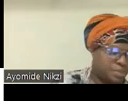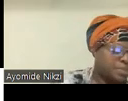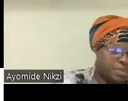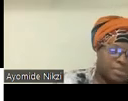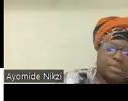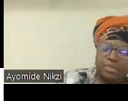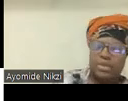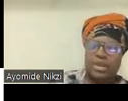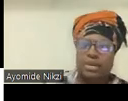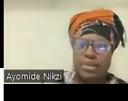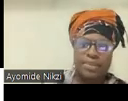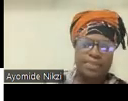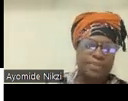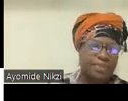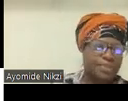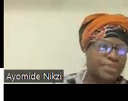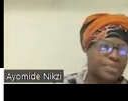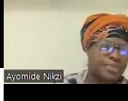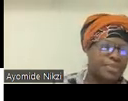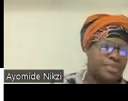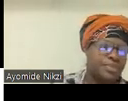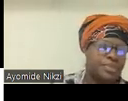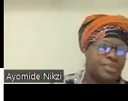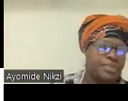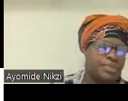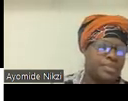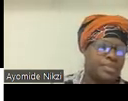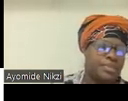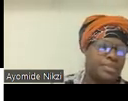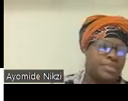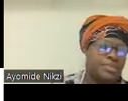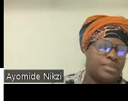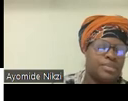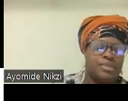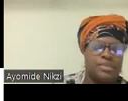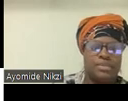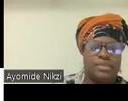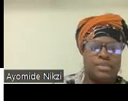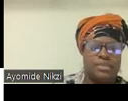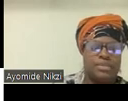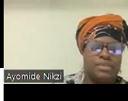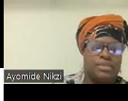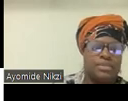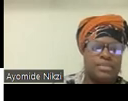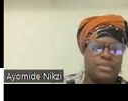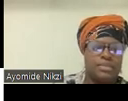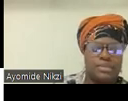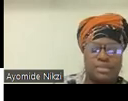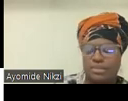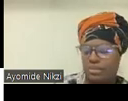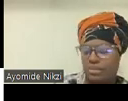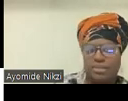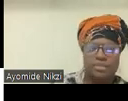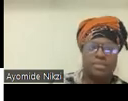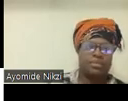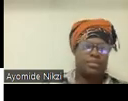move on. About the oversight board and agency. Duties and powers of oversight board.